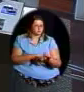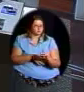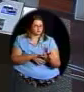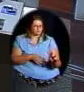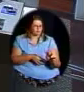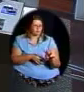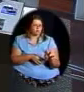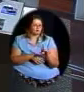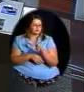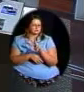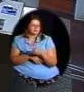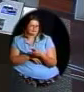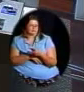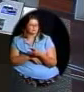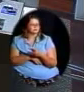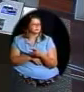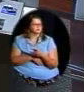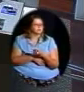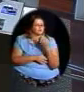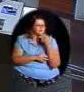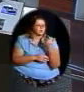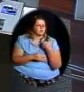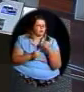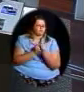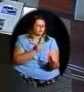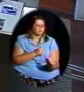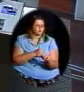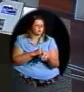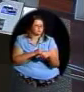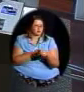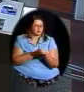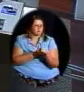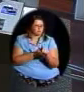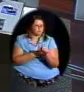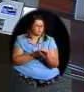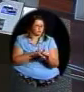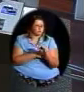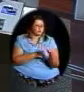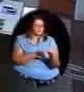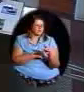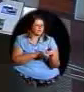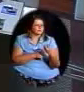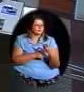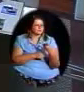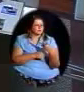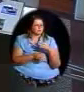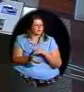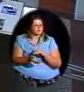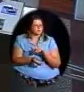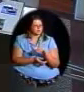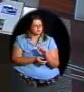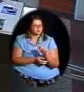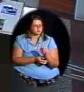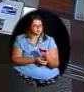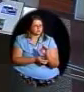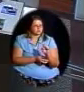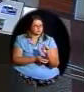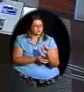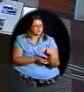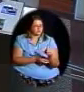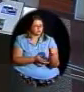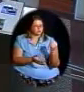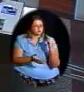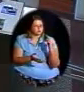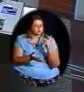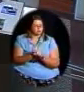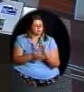Second. Thank you. I have a motion by Mr. Poland and a second by Dr. Daniels to approve bids, contracts, and agreements as